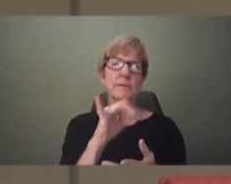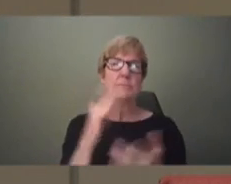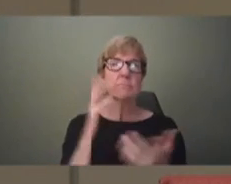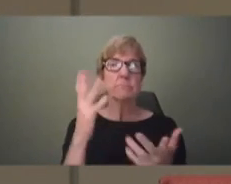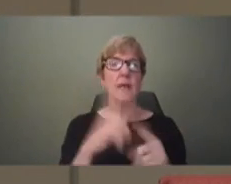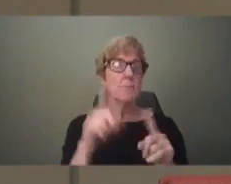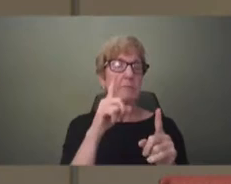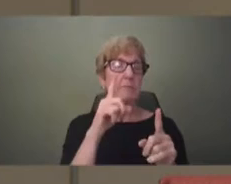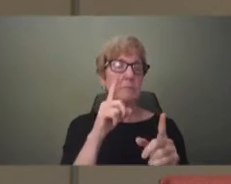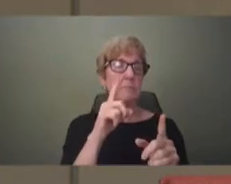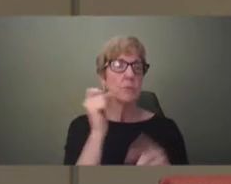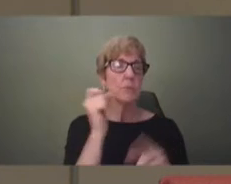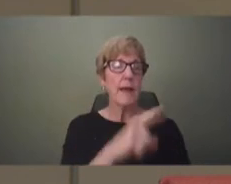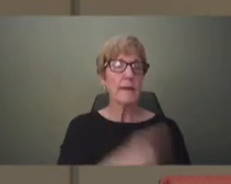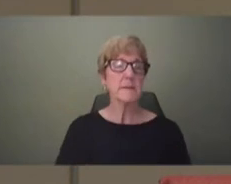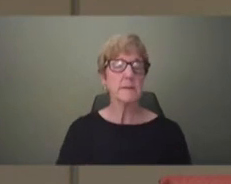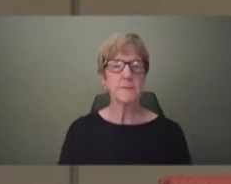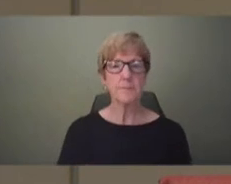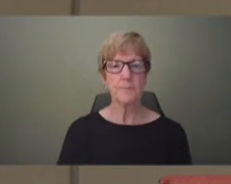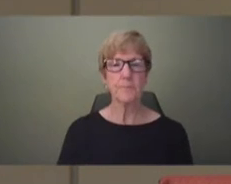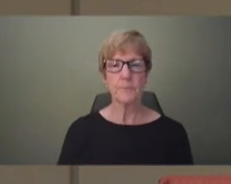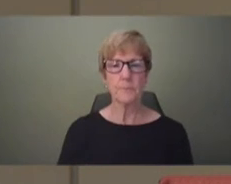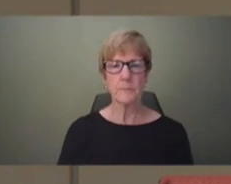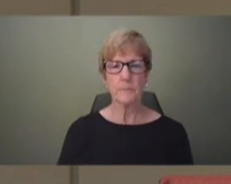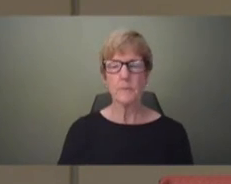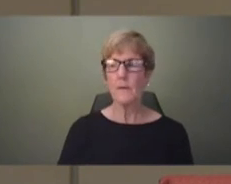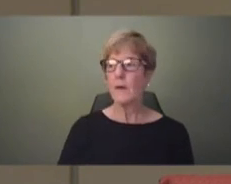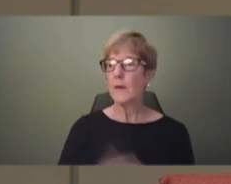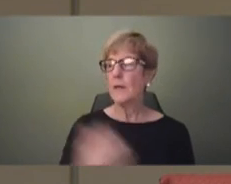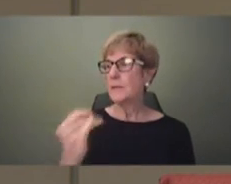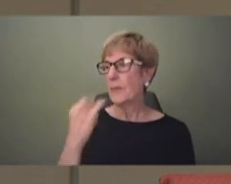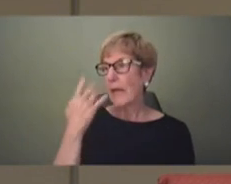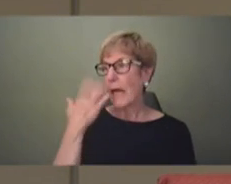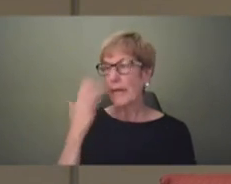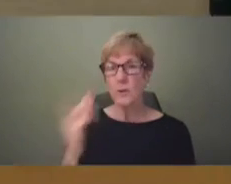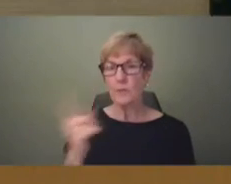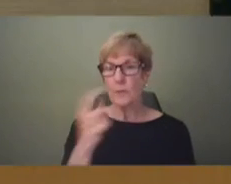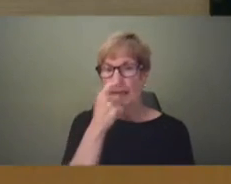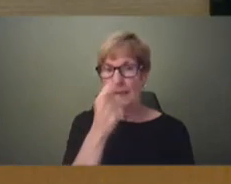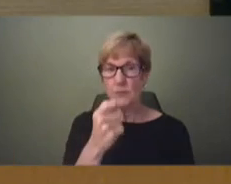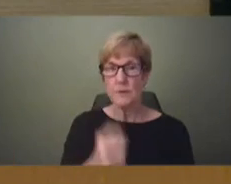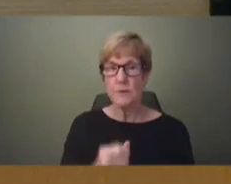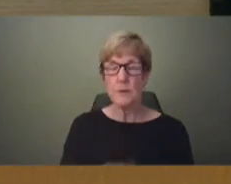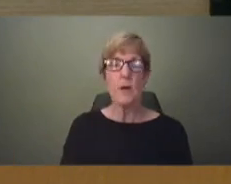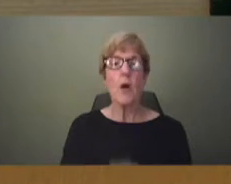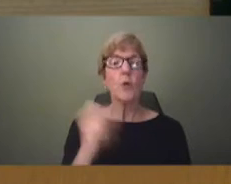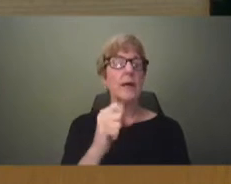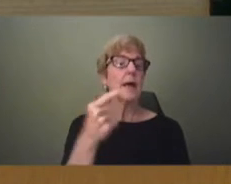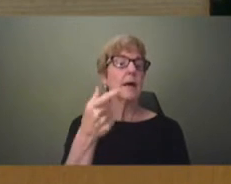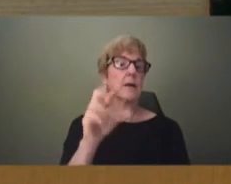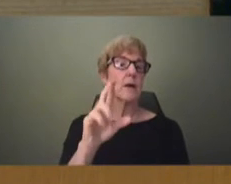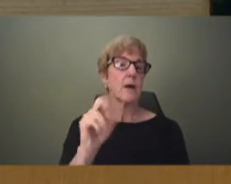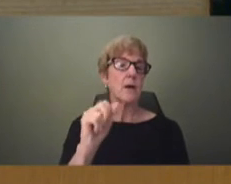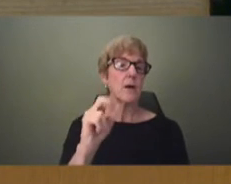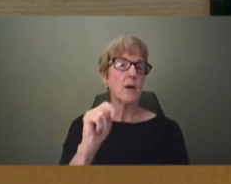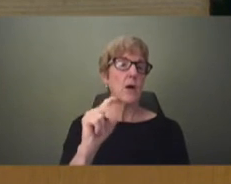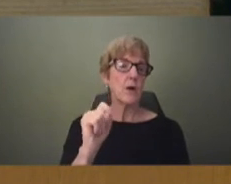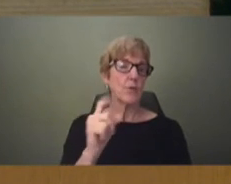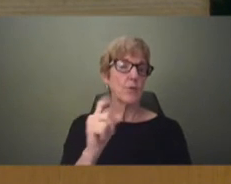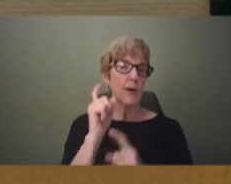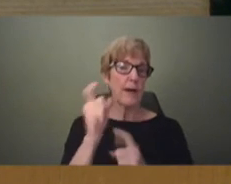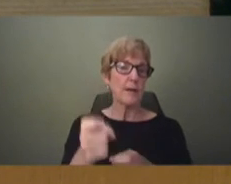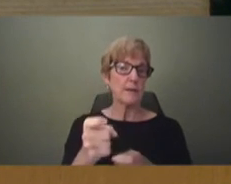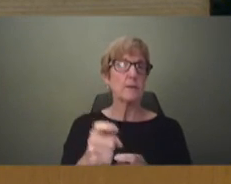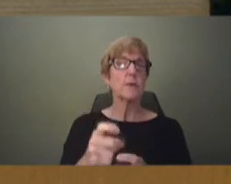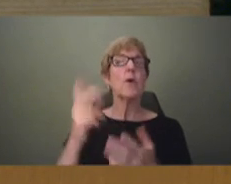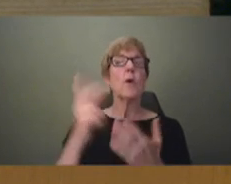follow up and ask yeah I mean if that's something you're I don't know if that something you be interest Yes actually there um there is a grant program that we've applied to and been accepted